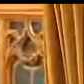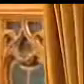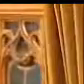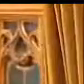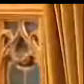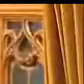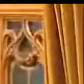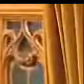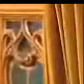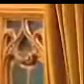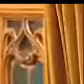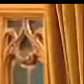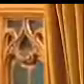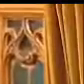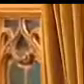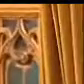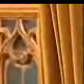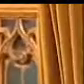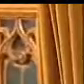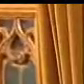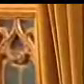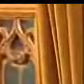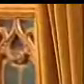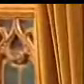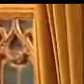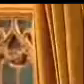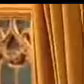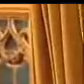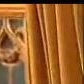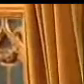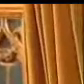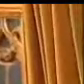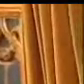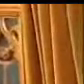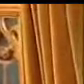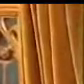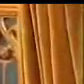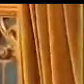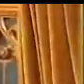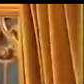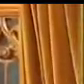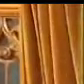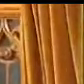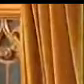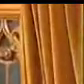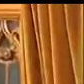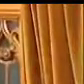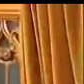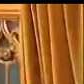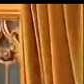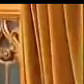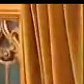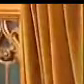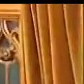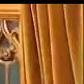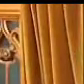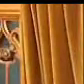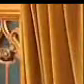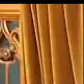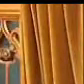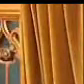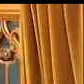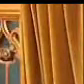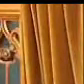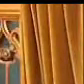charged with fraud. The old ghosts of the sponsorship scandal continue to haunt them and remind us about the